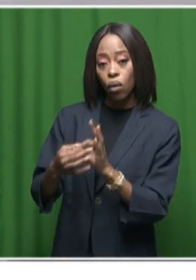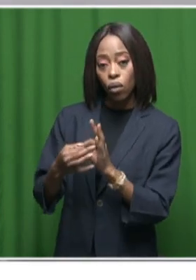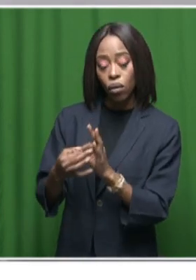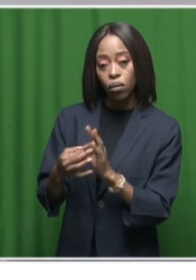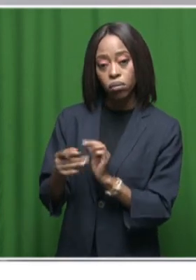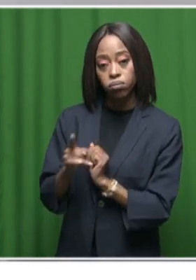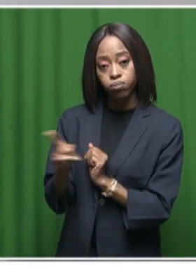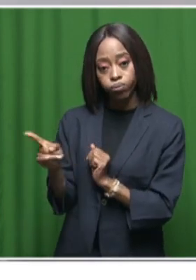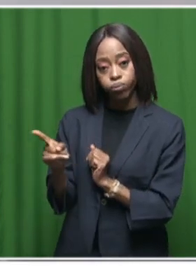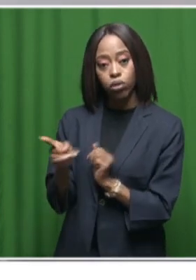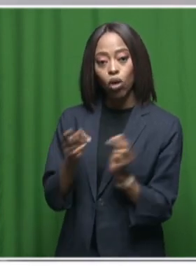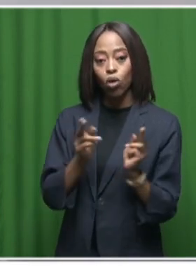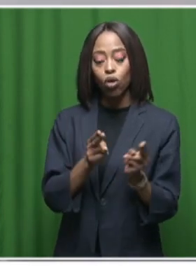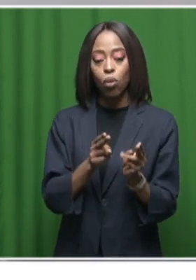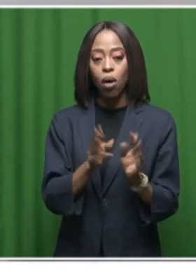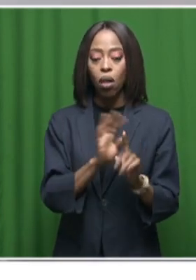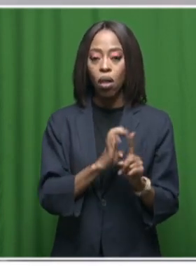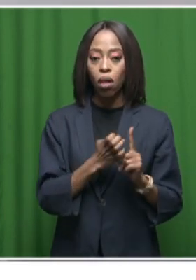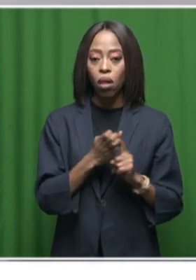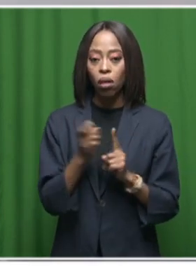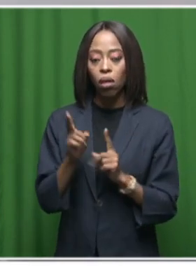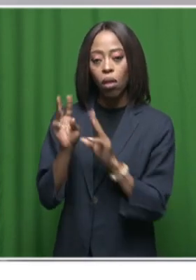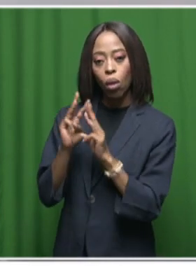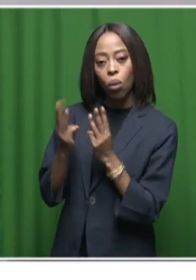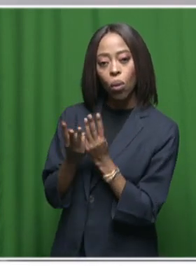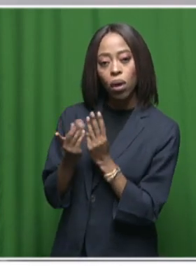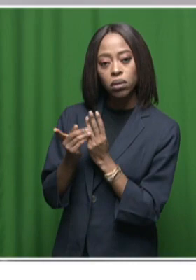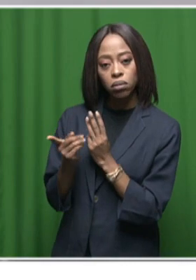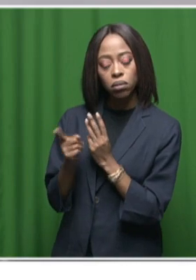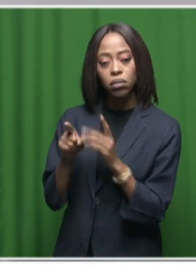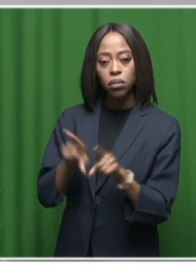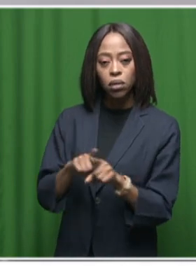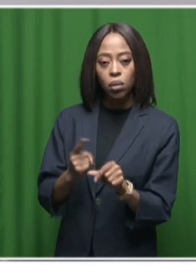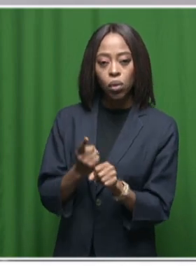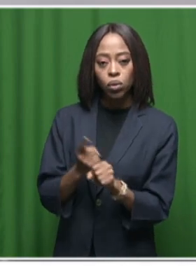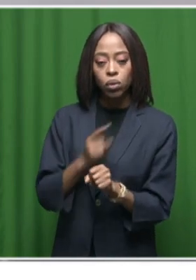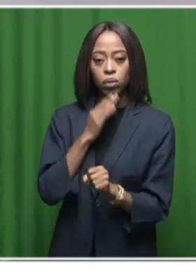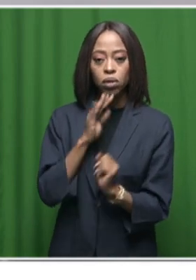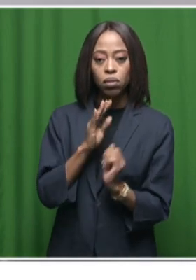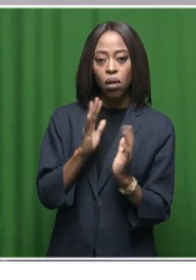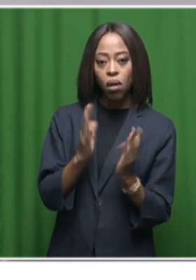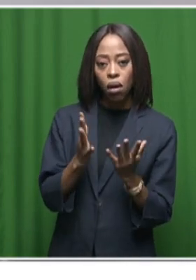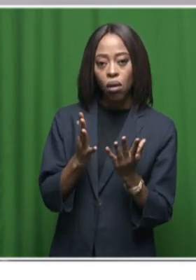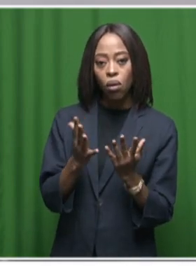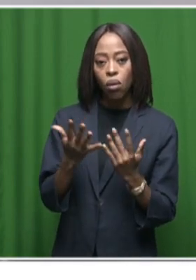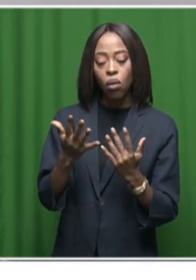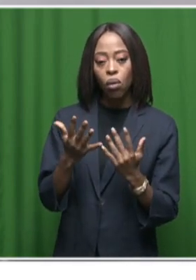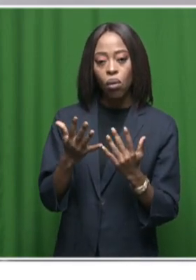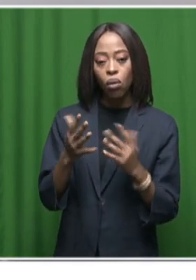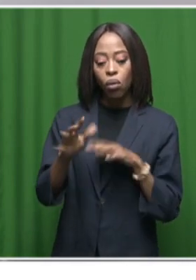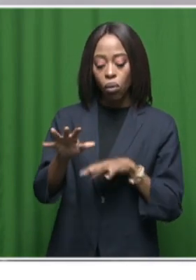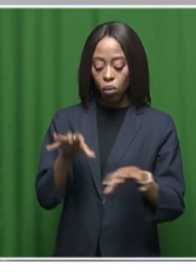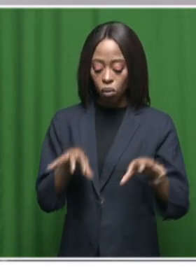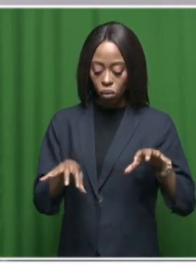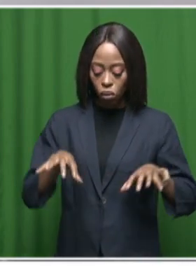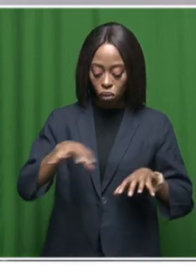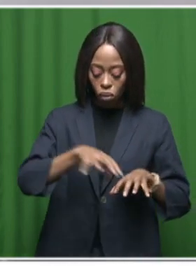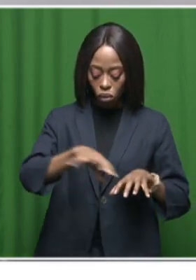to the natural environment and to the world around us, and how we've sort of mapped the whole world in a